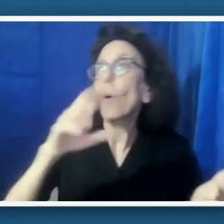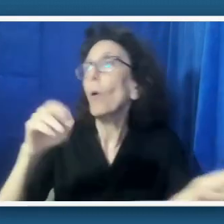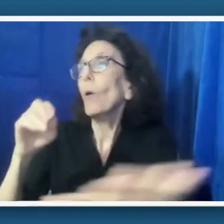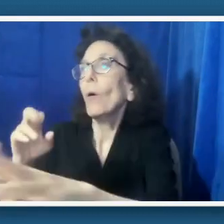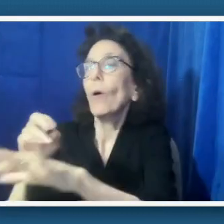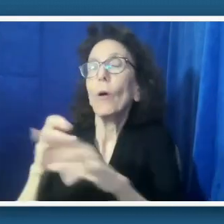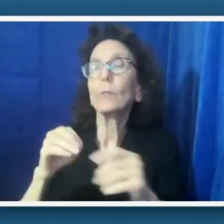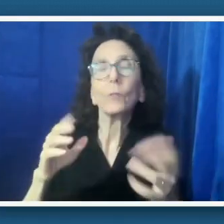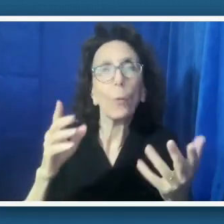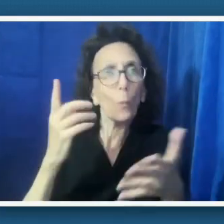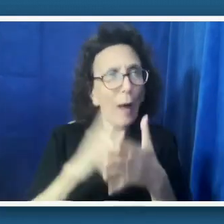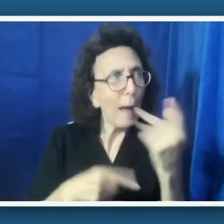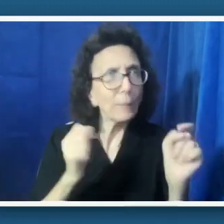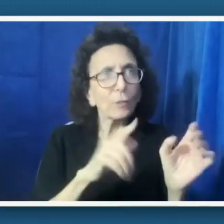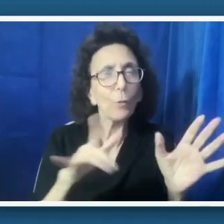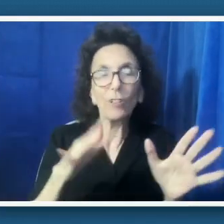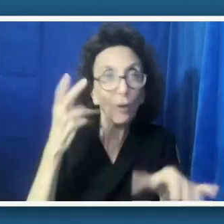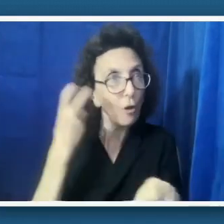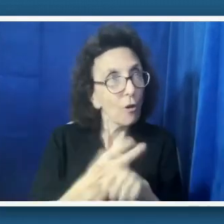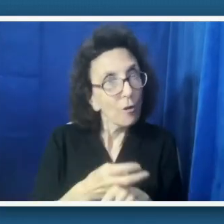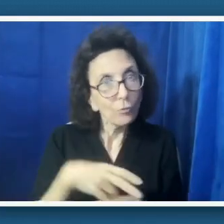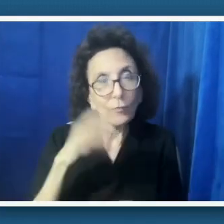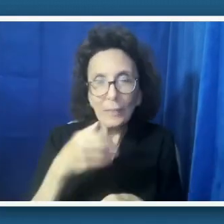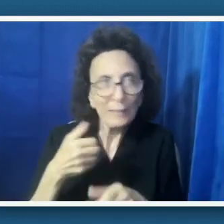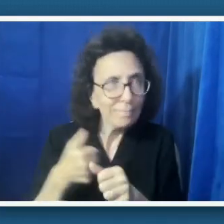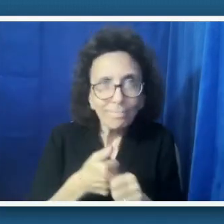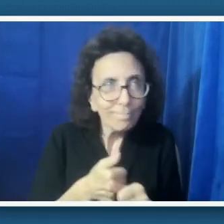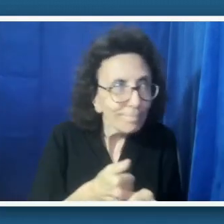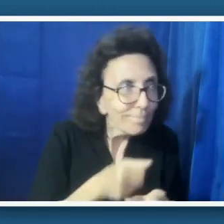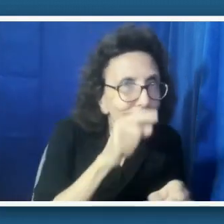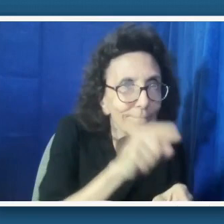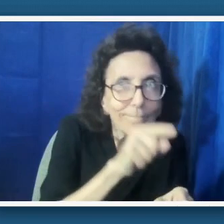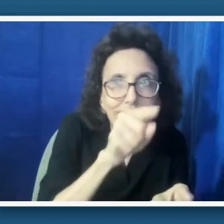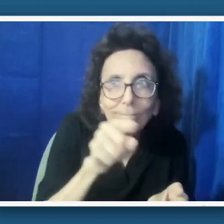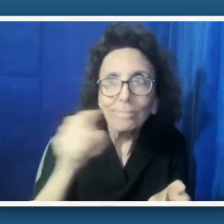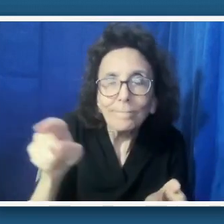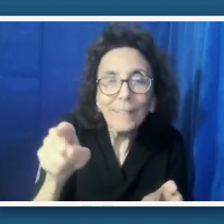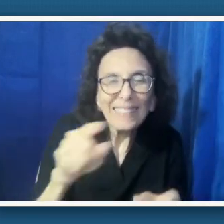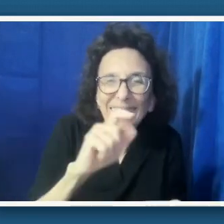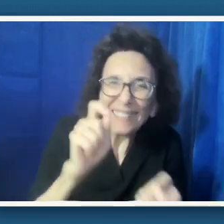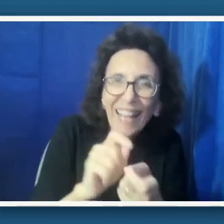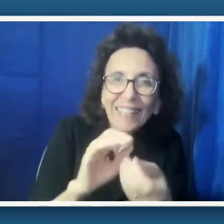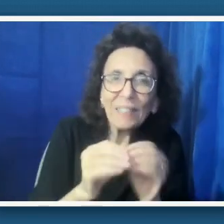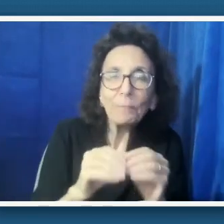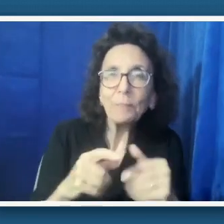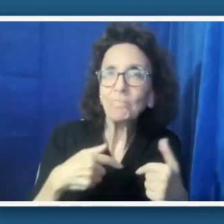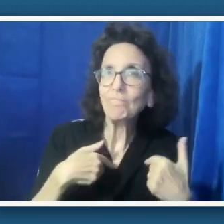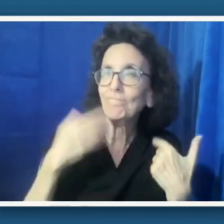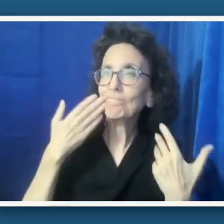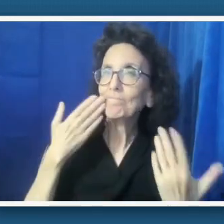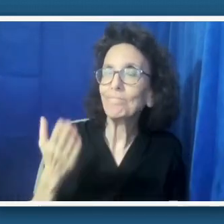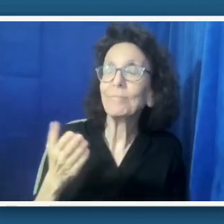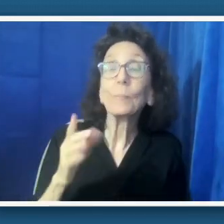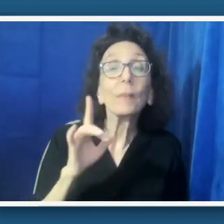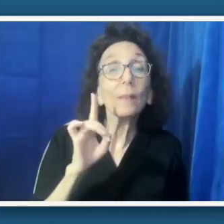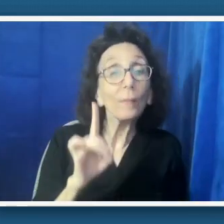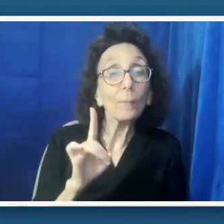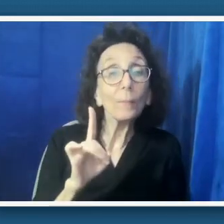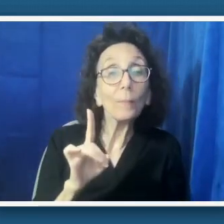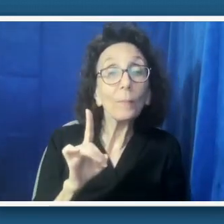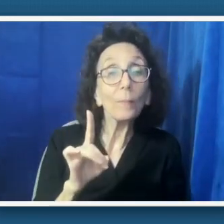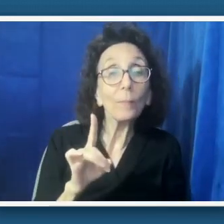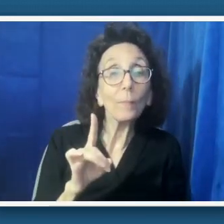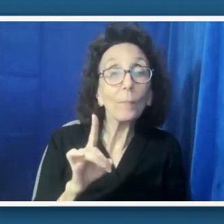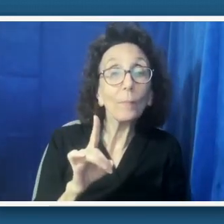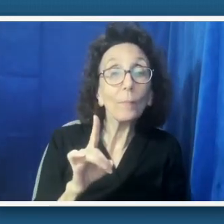So it's a little hard to track down the exact history and put numbers on it. But I don't think it's been a very